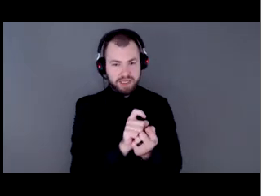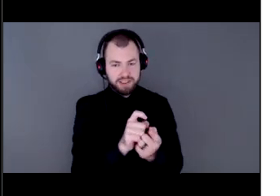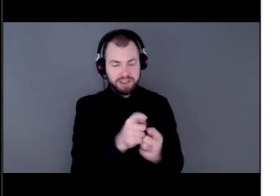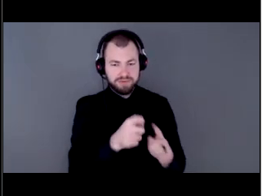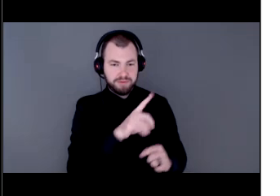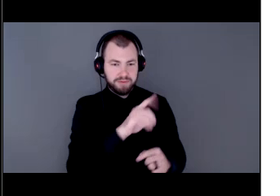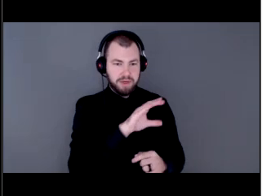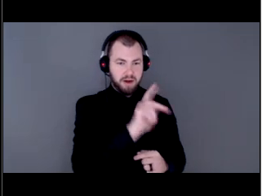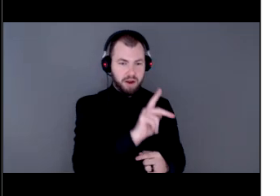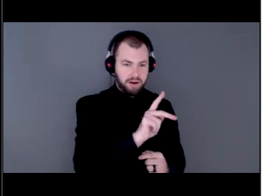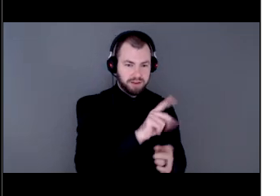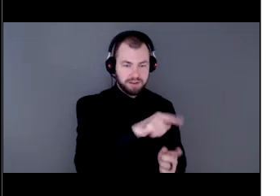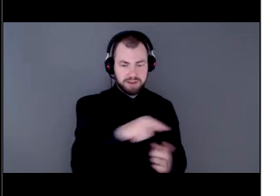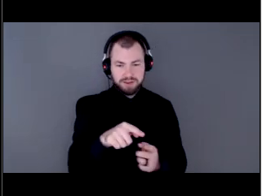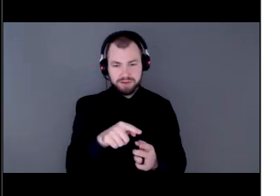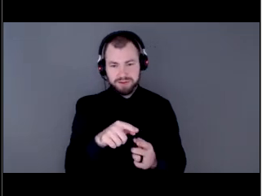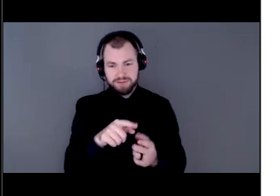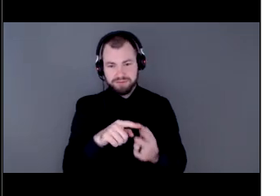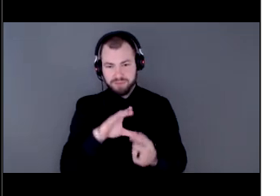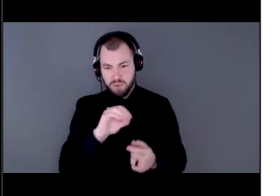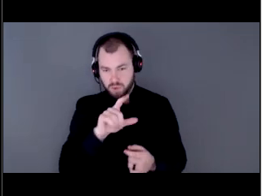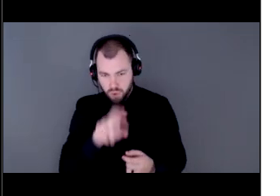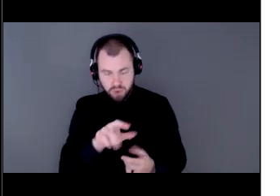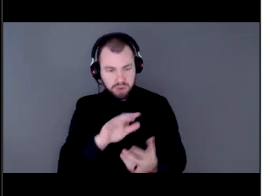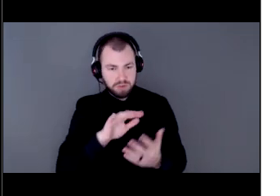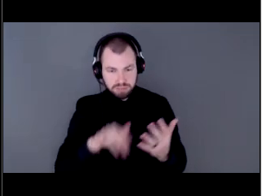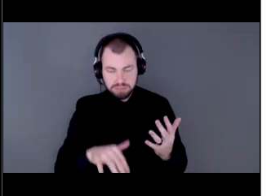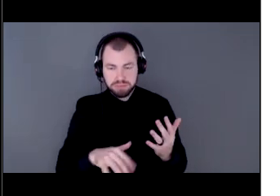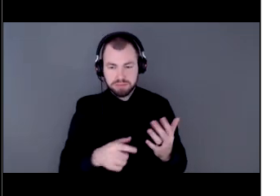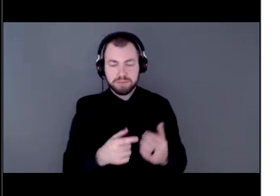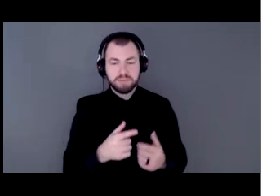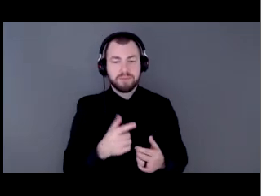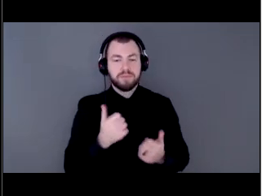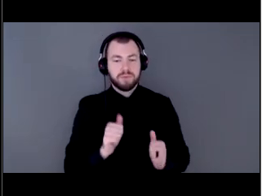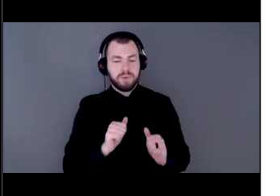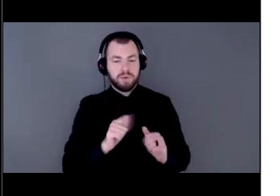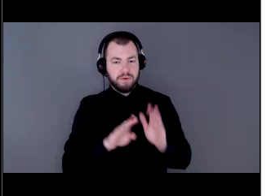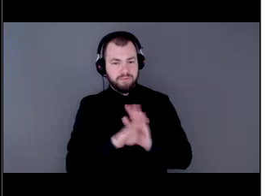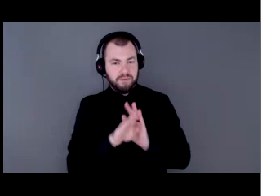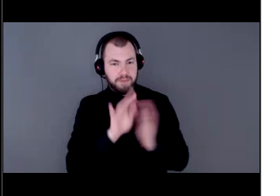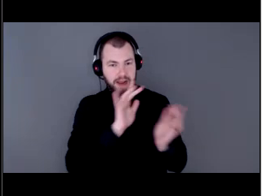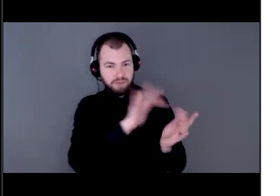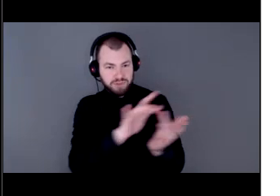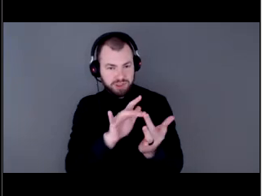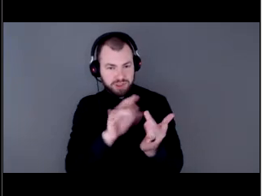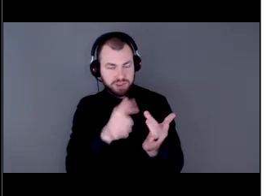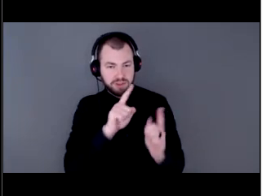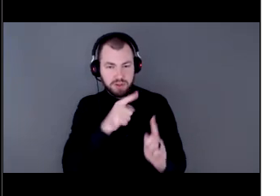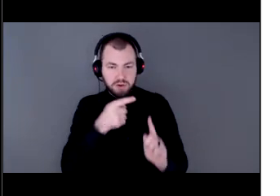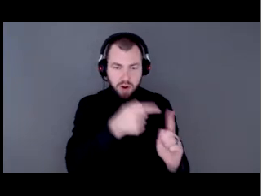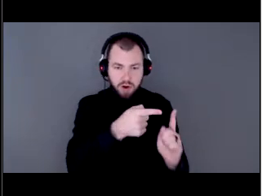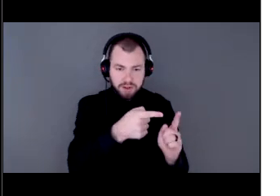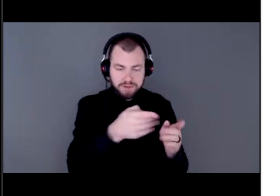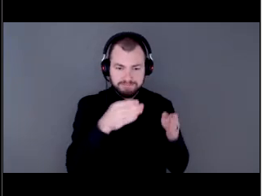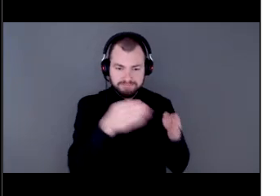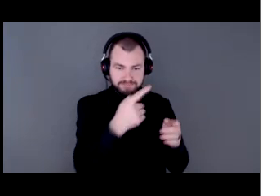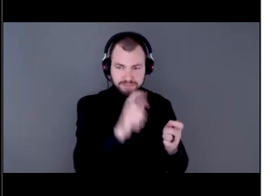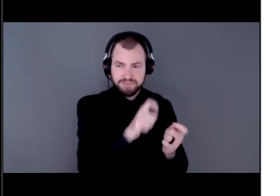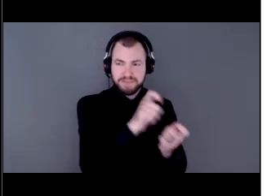to coolers and so on. And we're going to be looking at developing outreach targeted to specific audiences